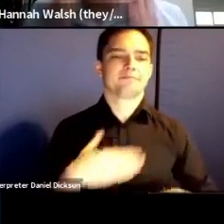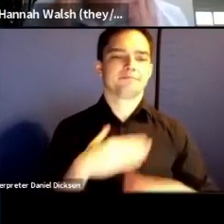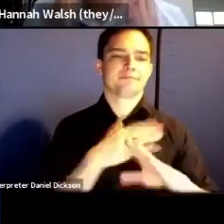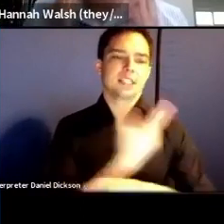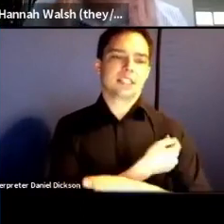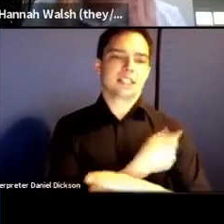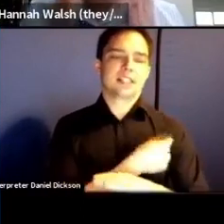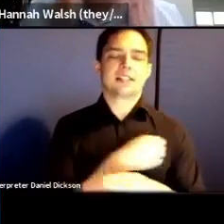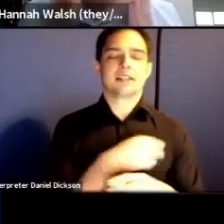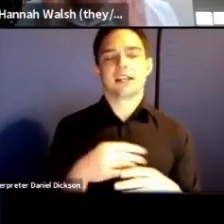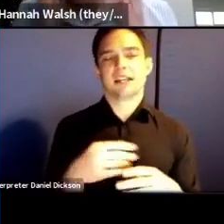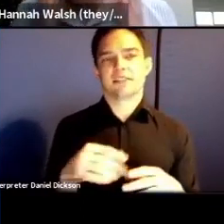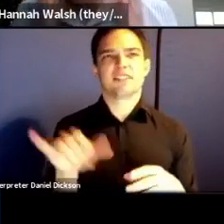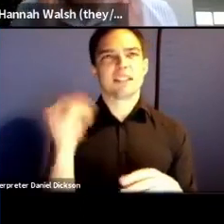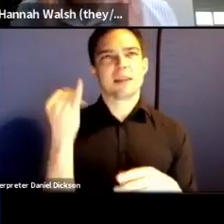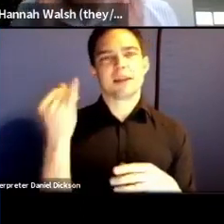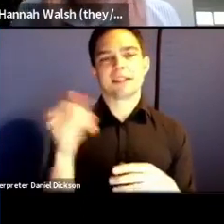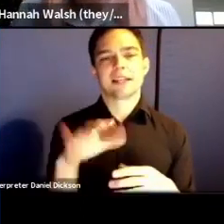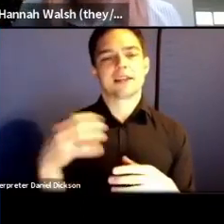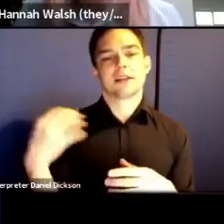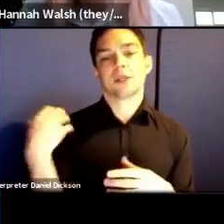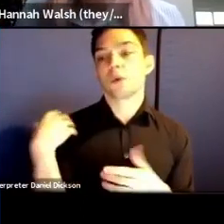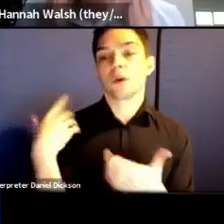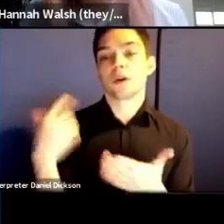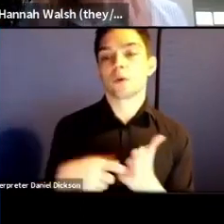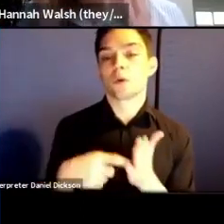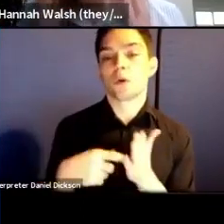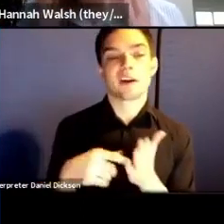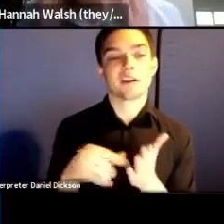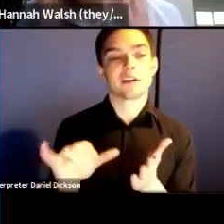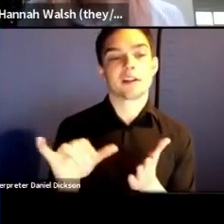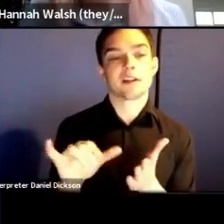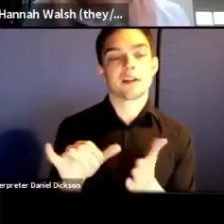analogous situation would be employers requiring